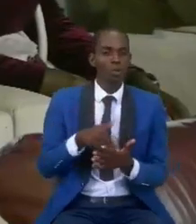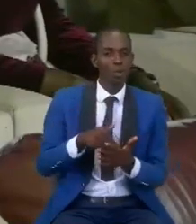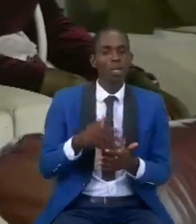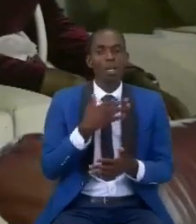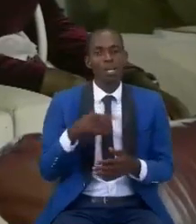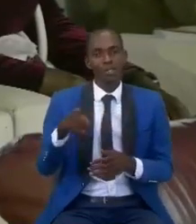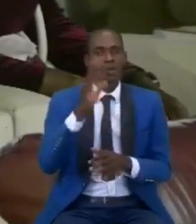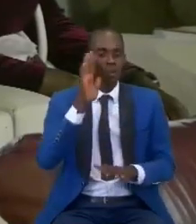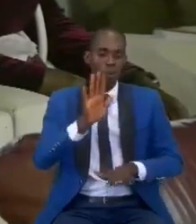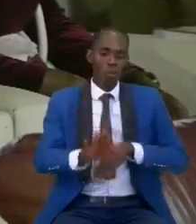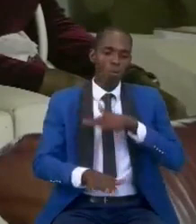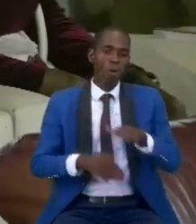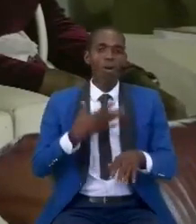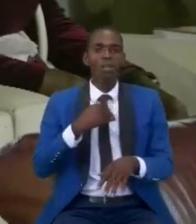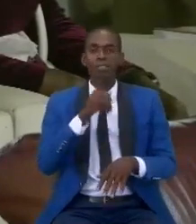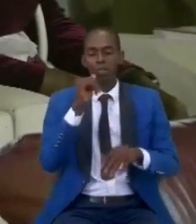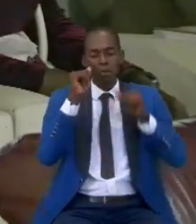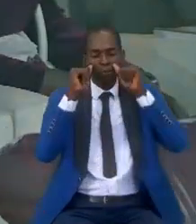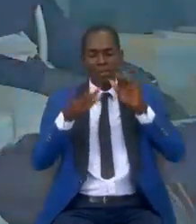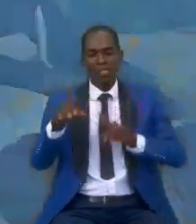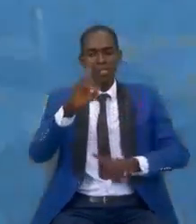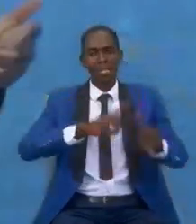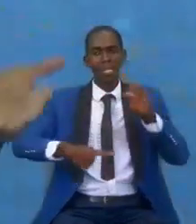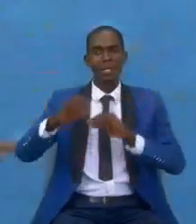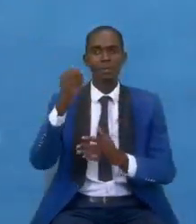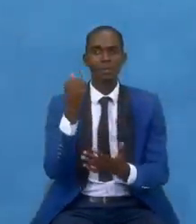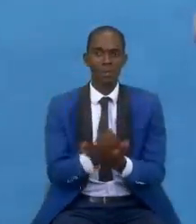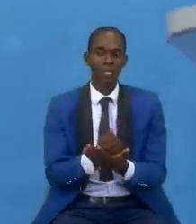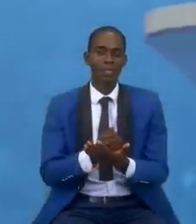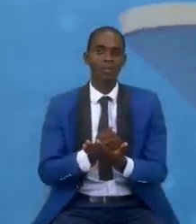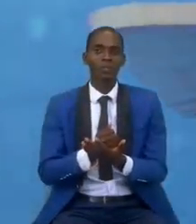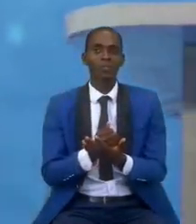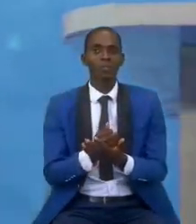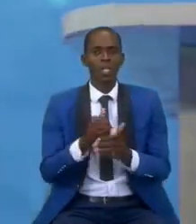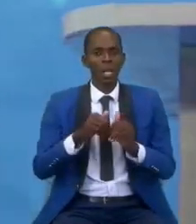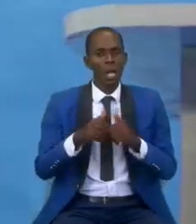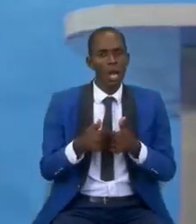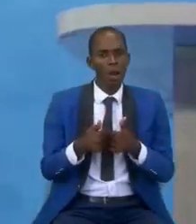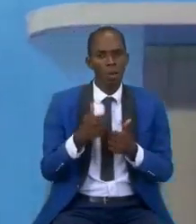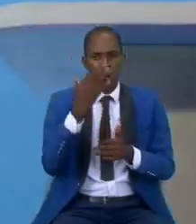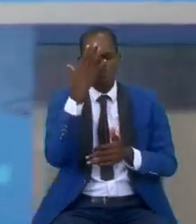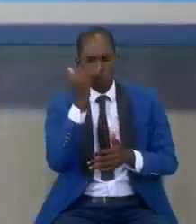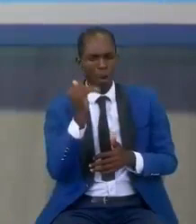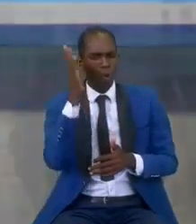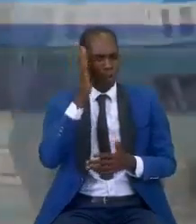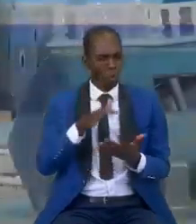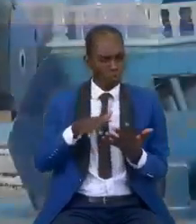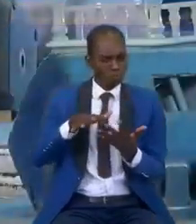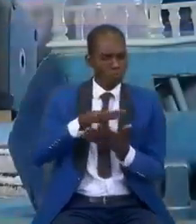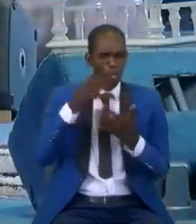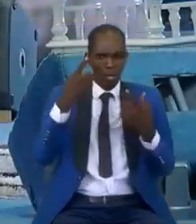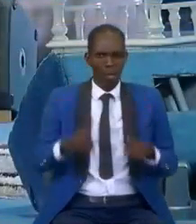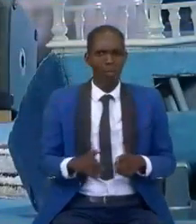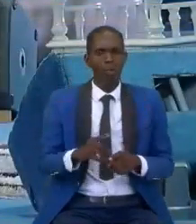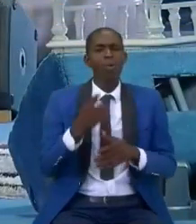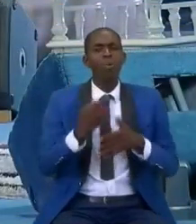How and why will all this take place? What's the foundation of the fulfillment and the performance of the